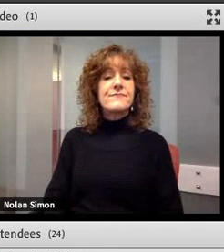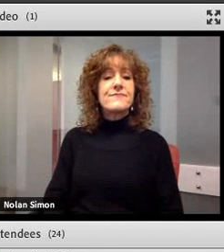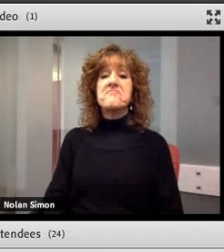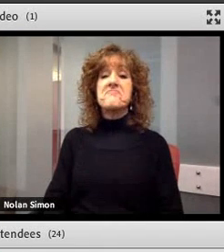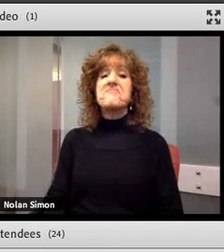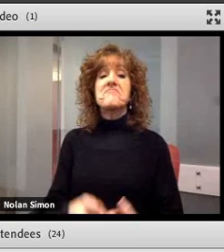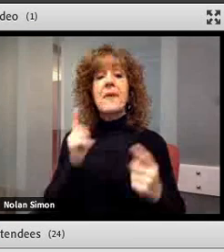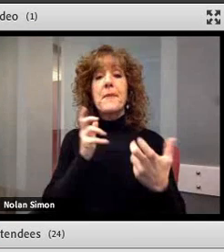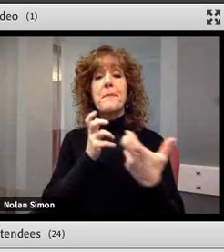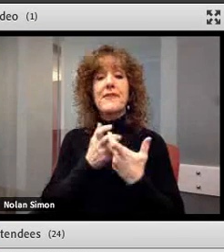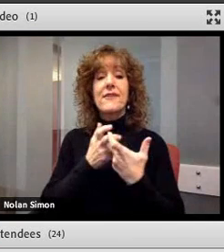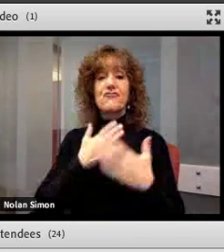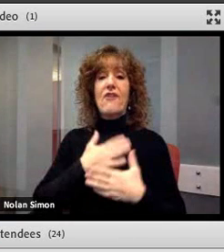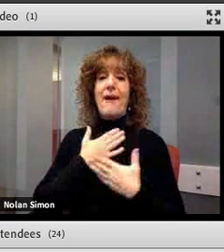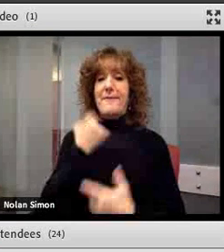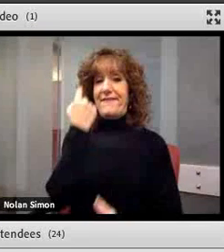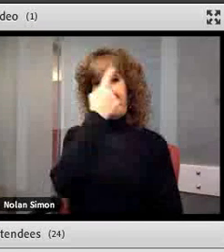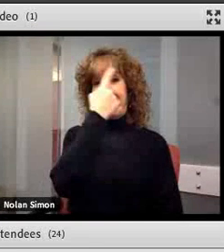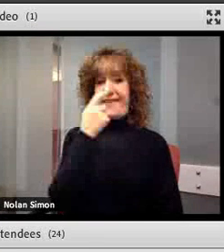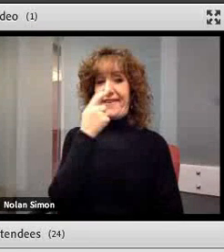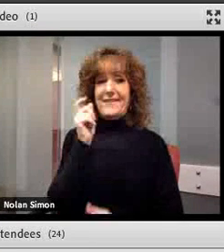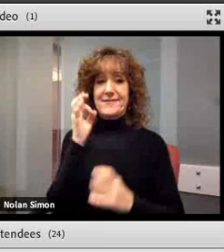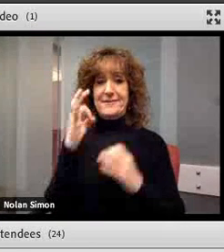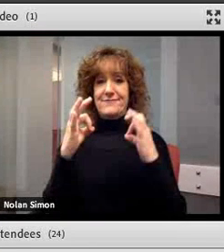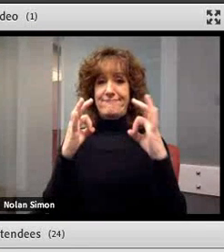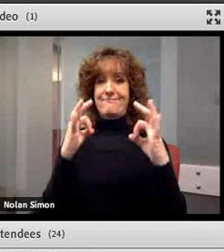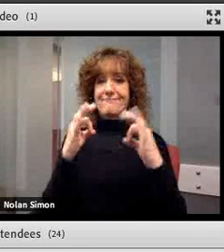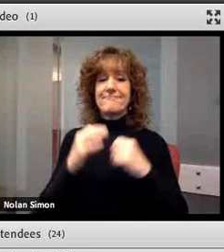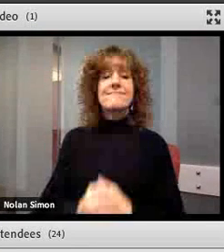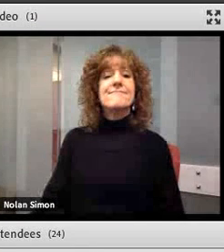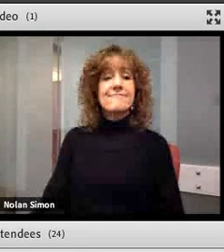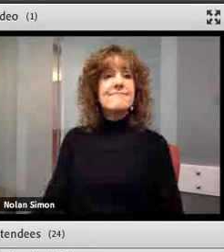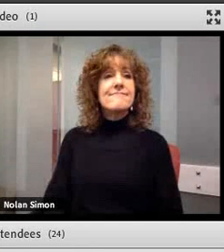So they match, so we get happy faces.